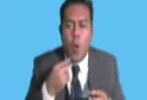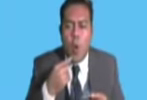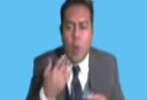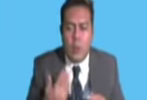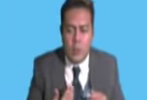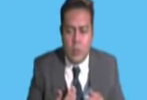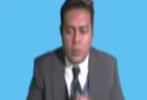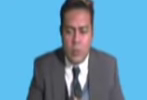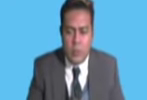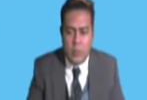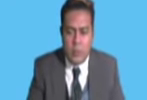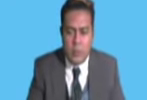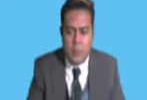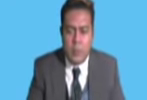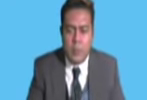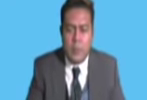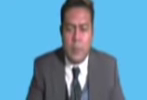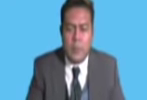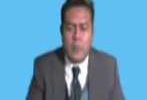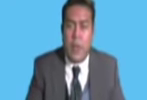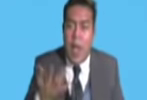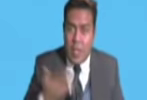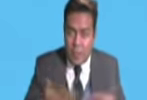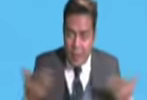and Poverty Alleviation.